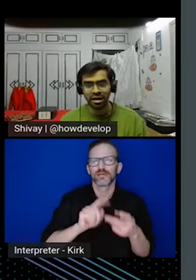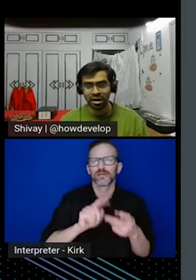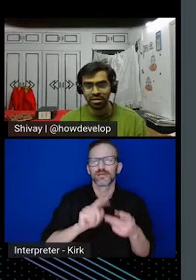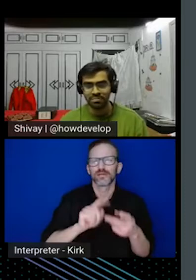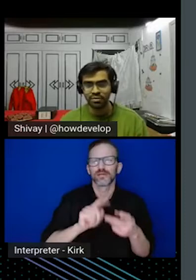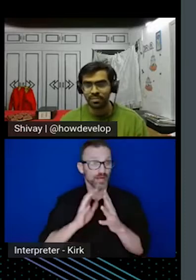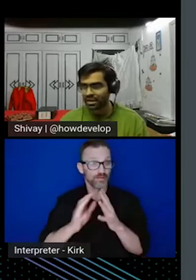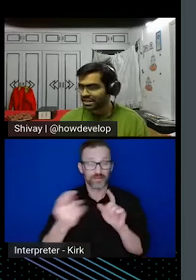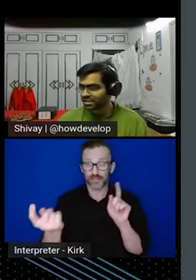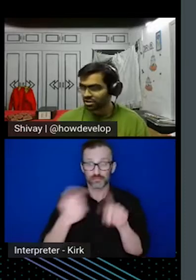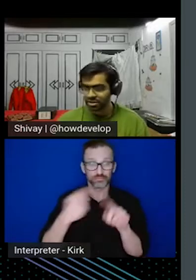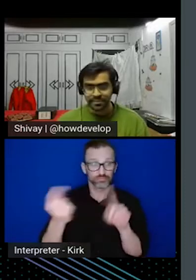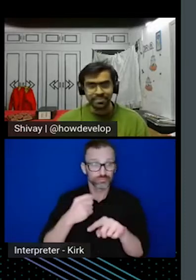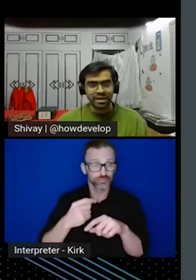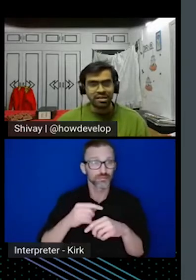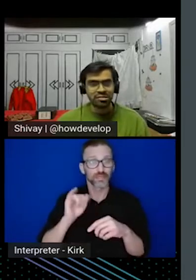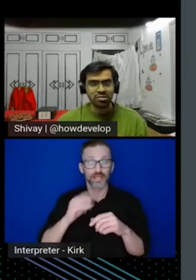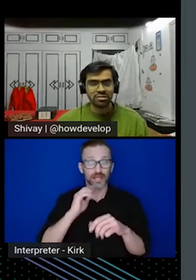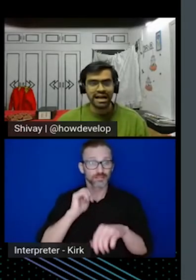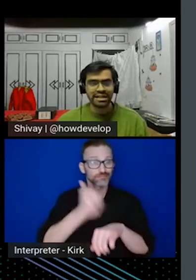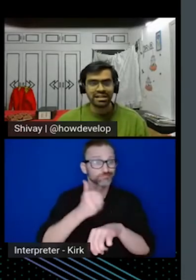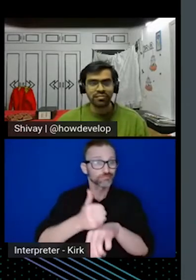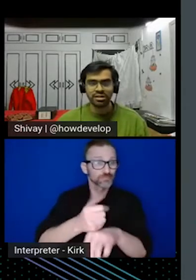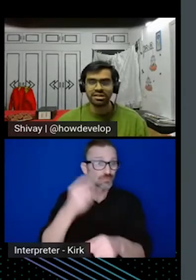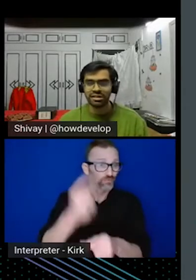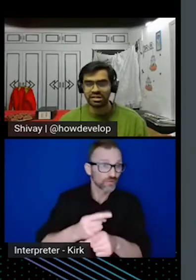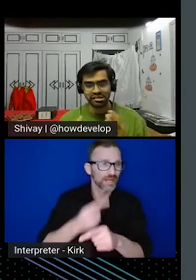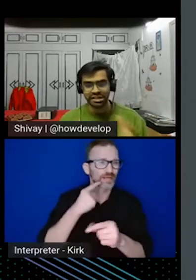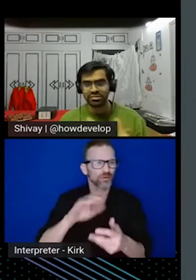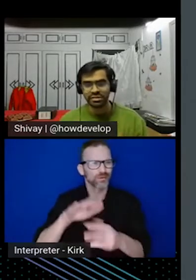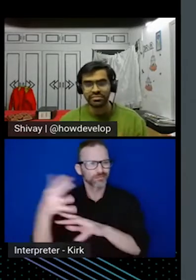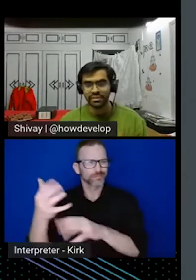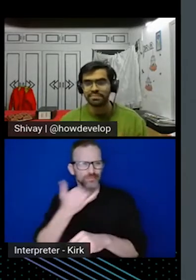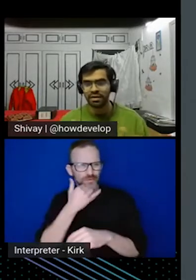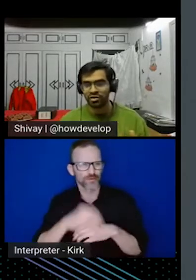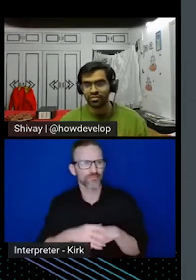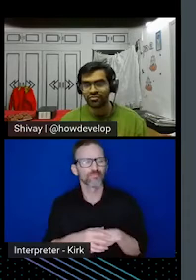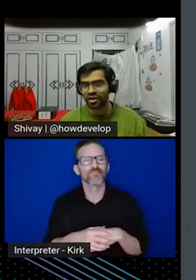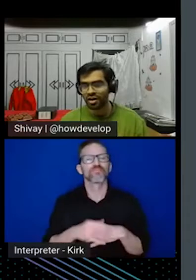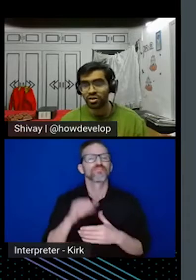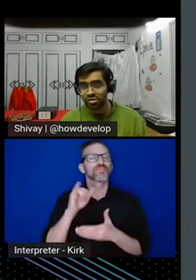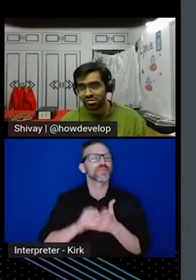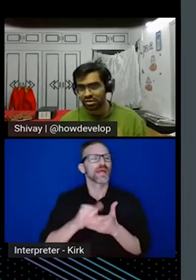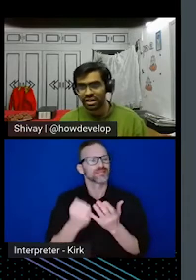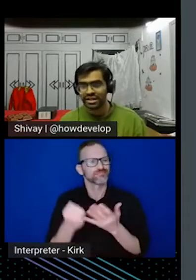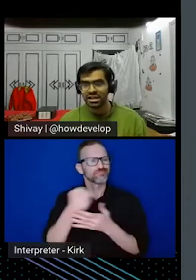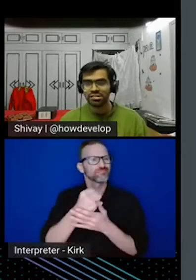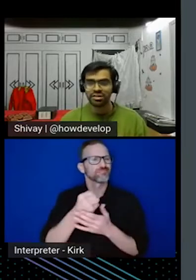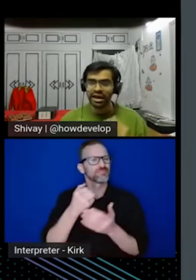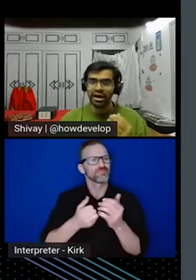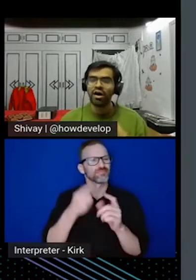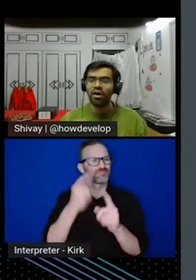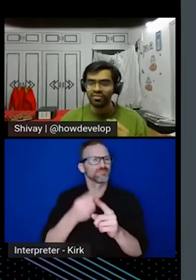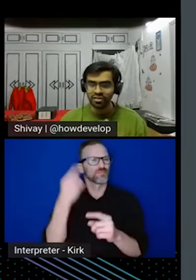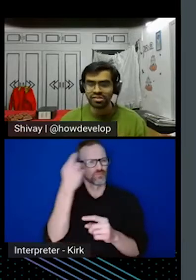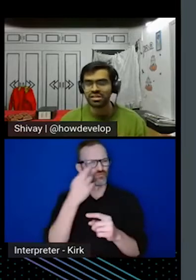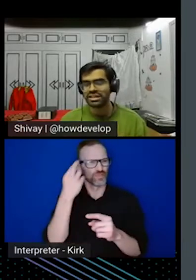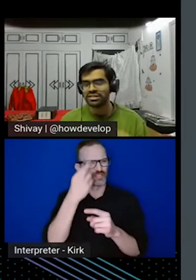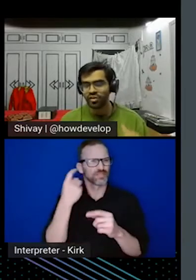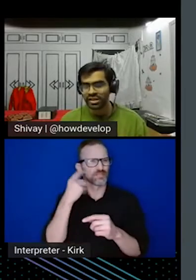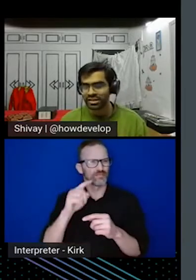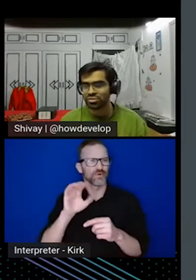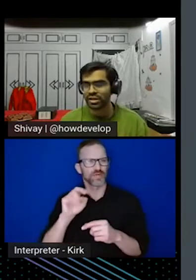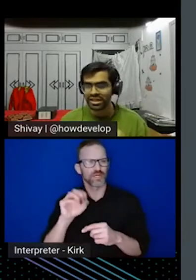been put up correctly or not. So that is what is the main power of console, right? So offers